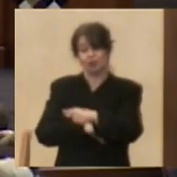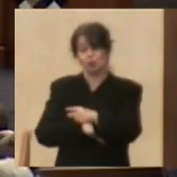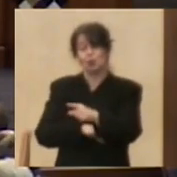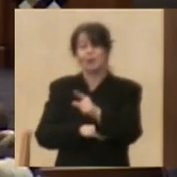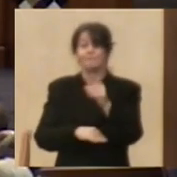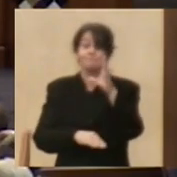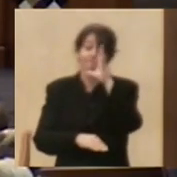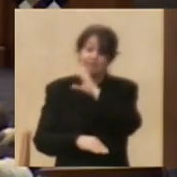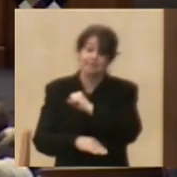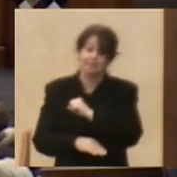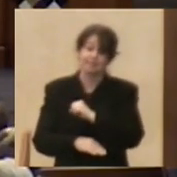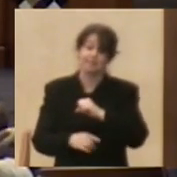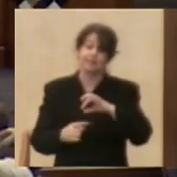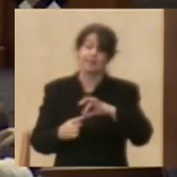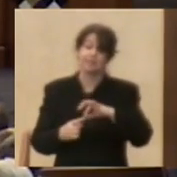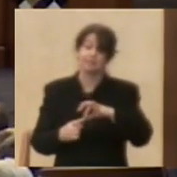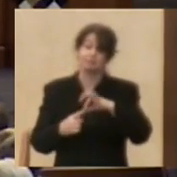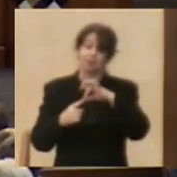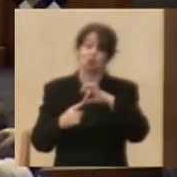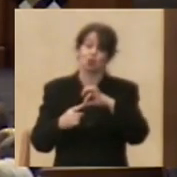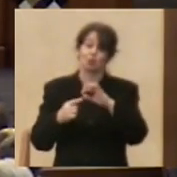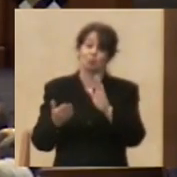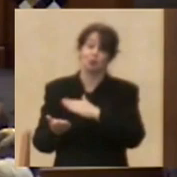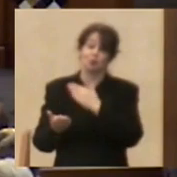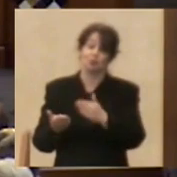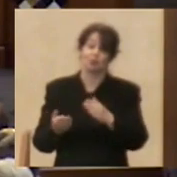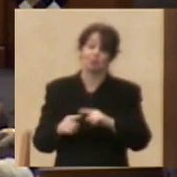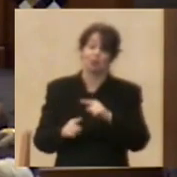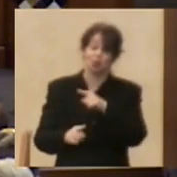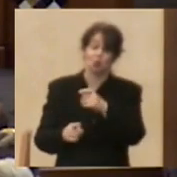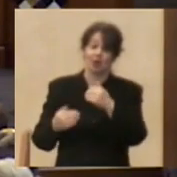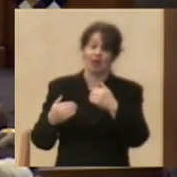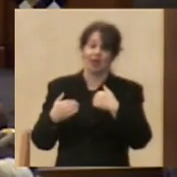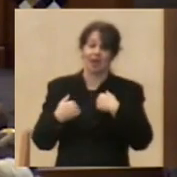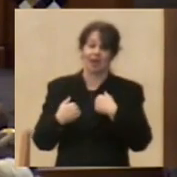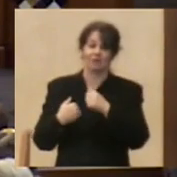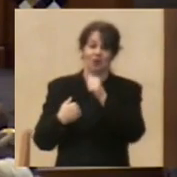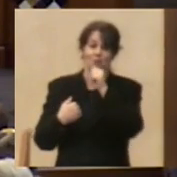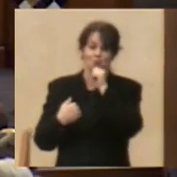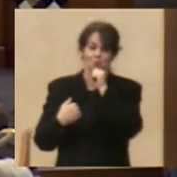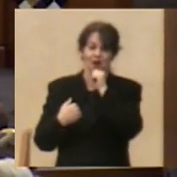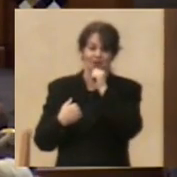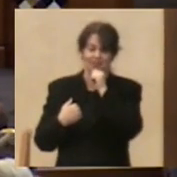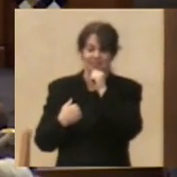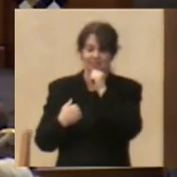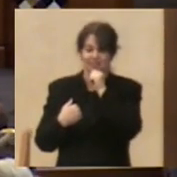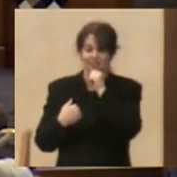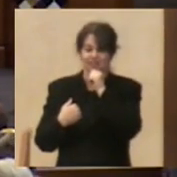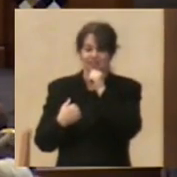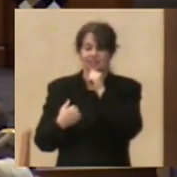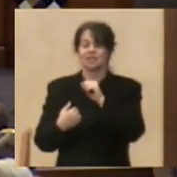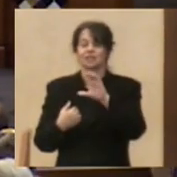music. However, you have like a private concert with Jim Baller.